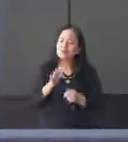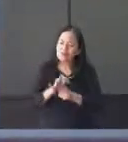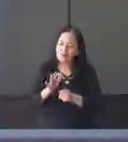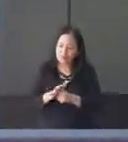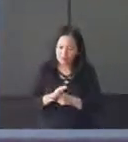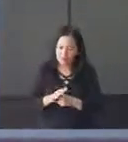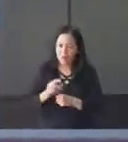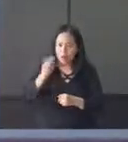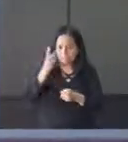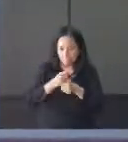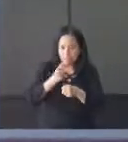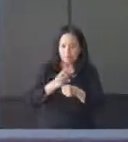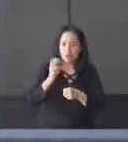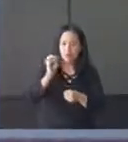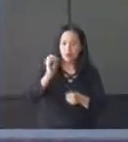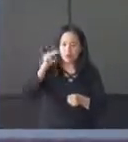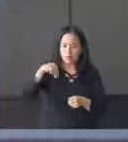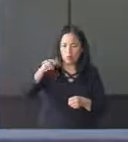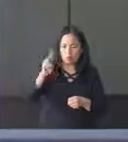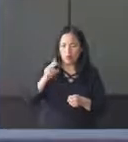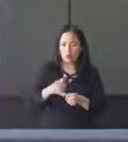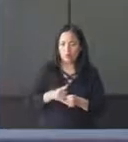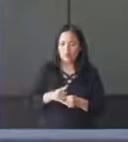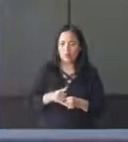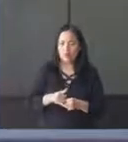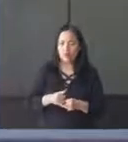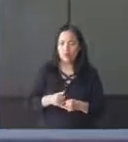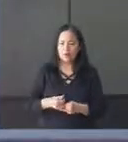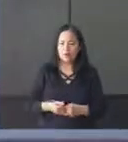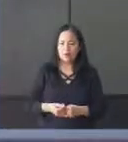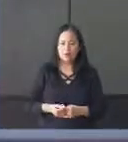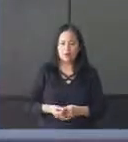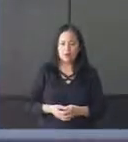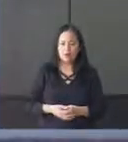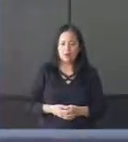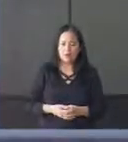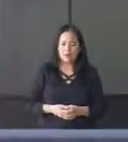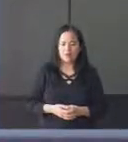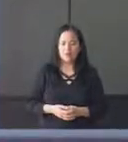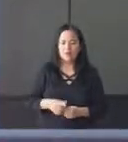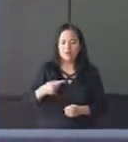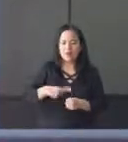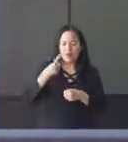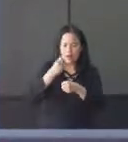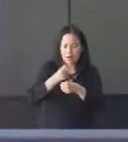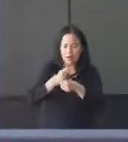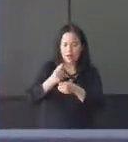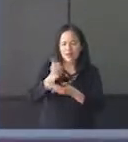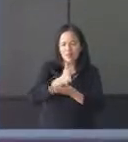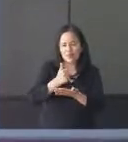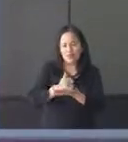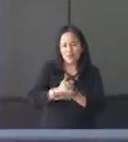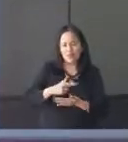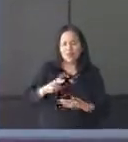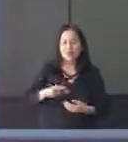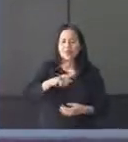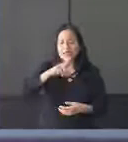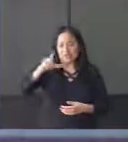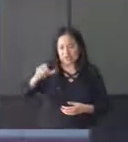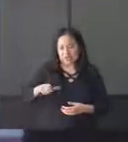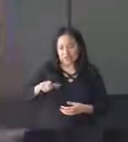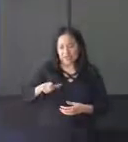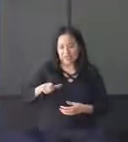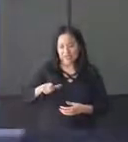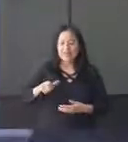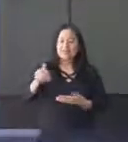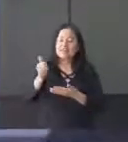the UN Program for Development, which is precisely the first